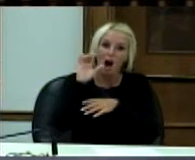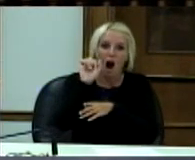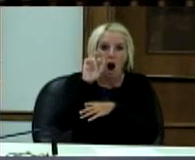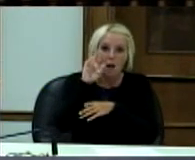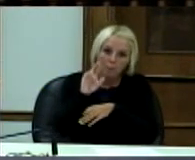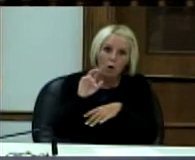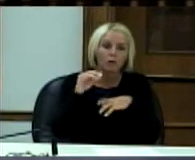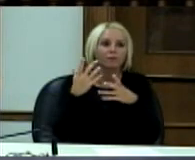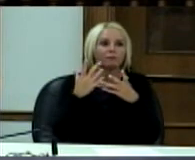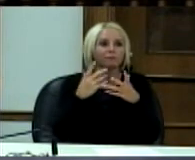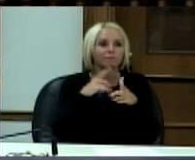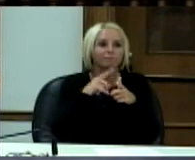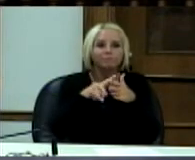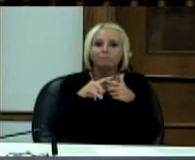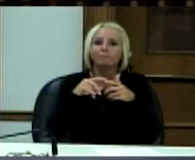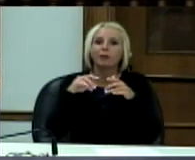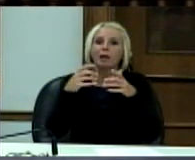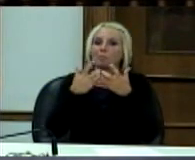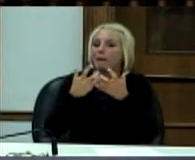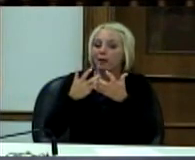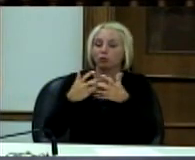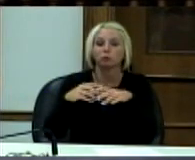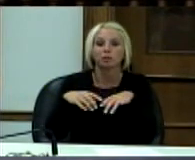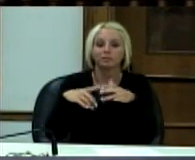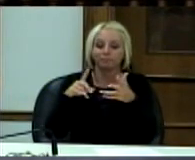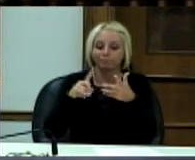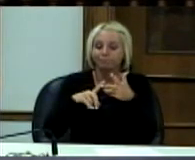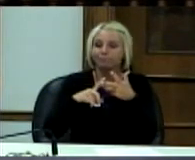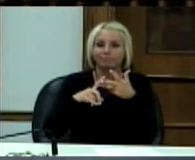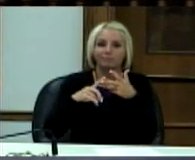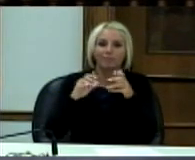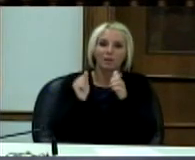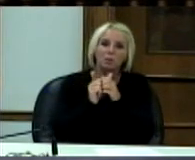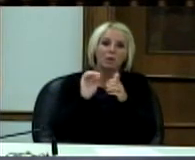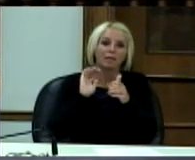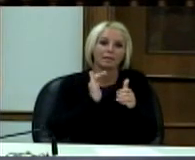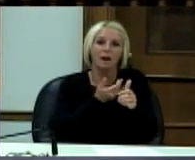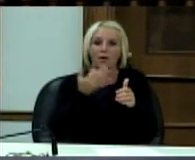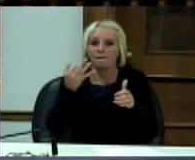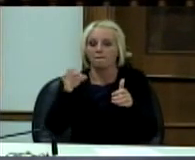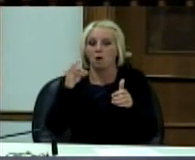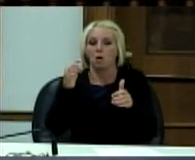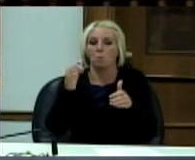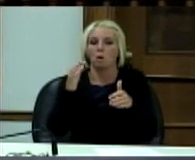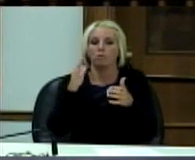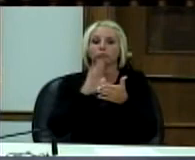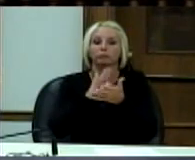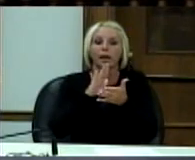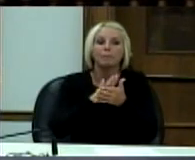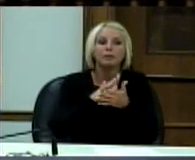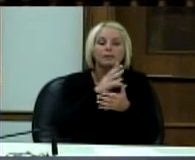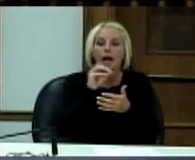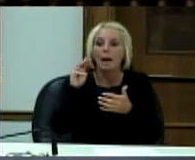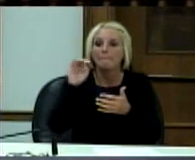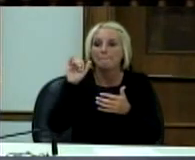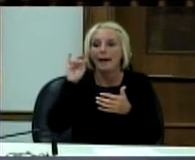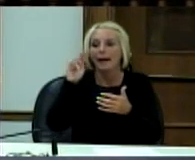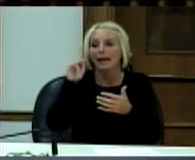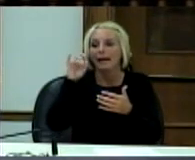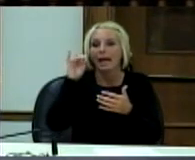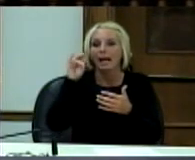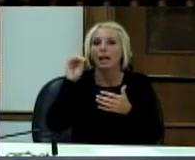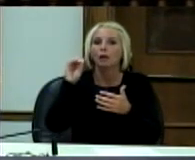technology integration, and manufacturing industries with our Faribault campus and also the Mankato campus.